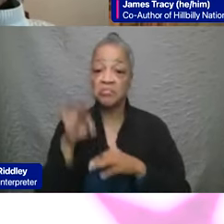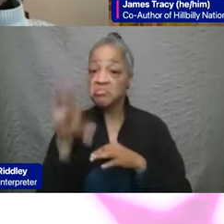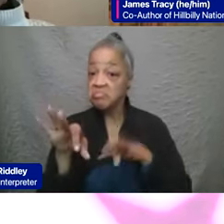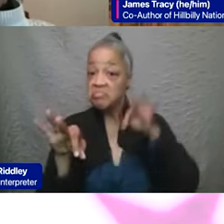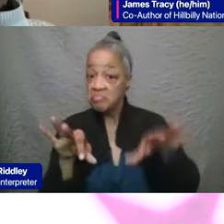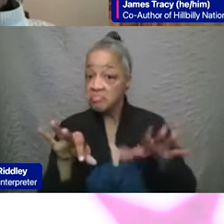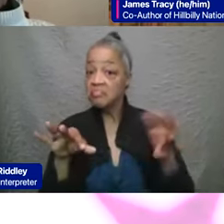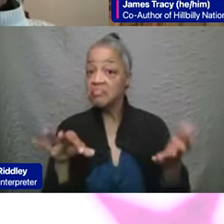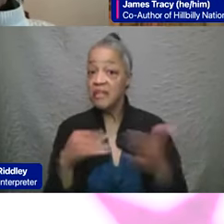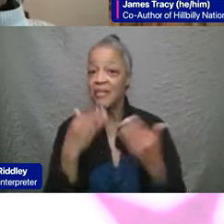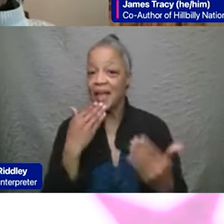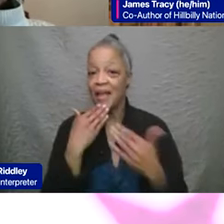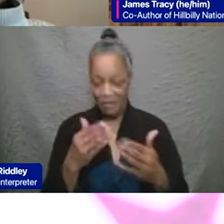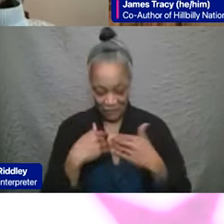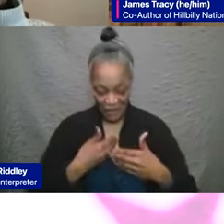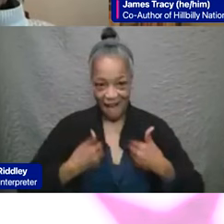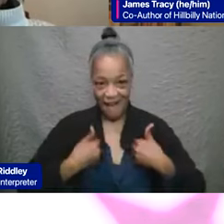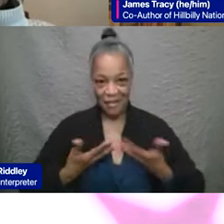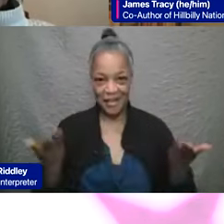and thank you guys for having me.